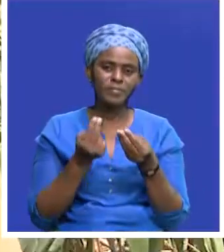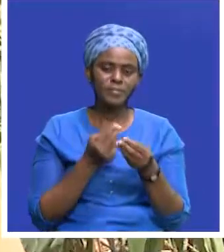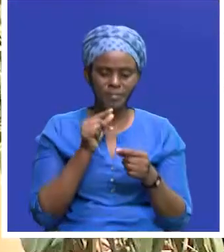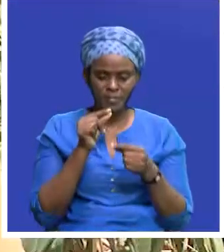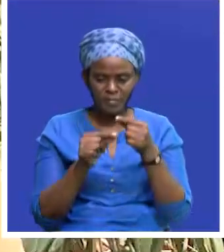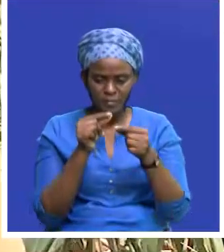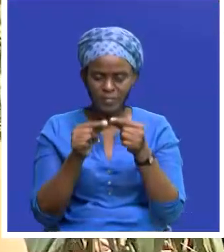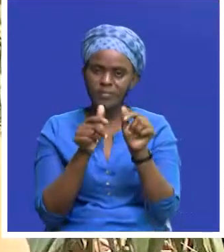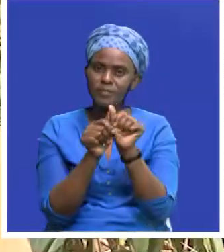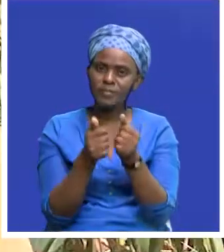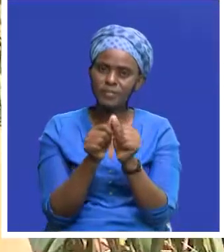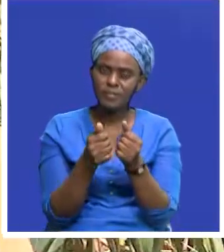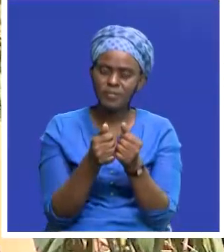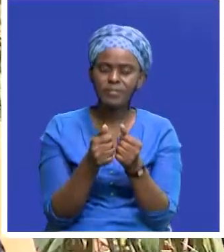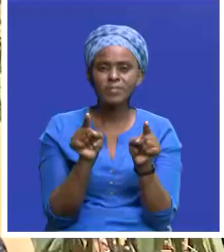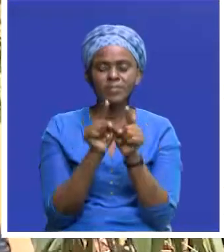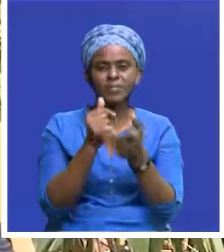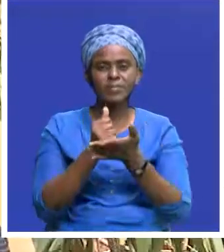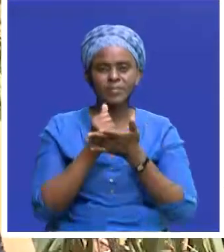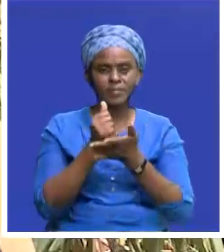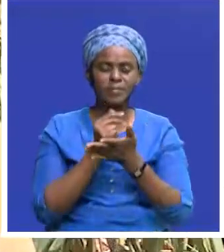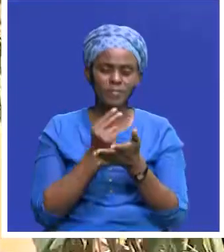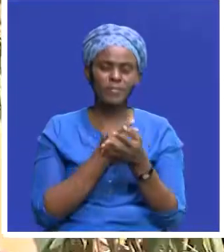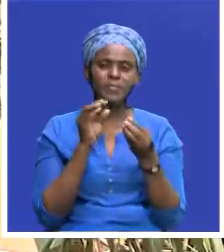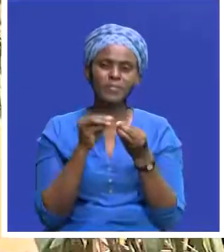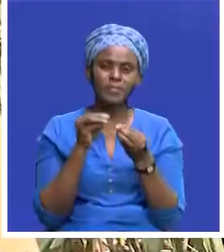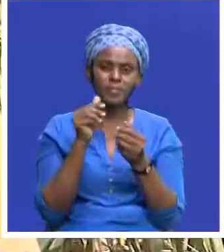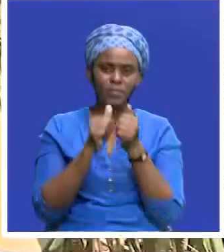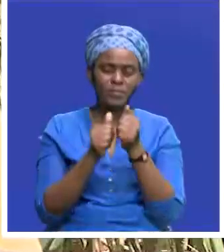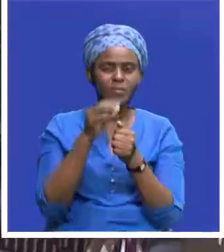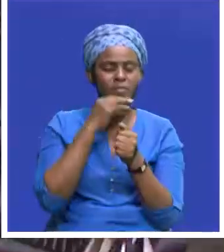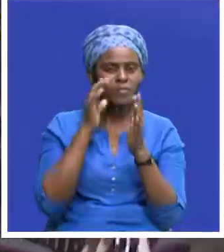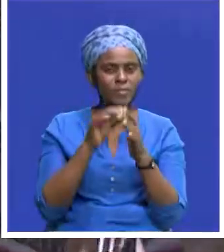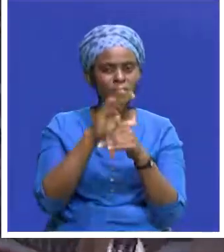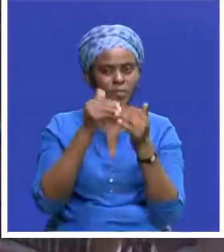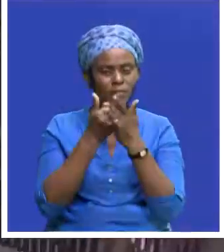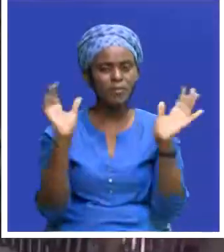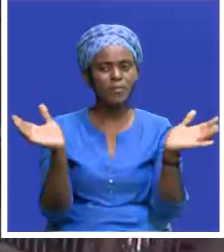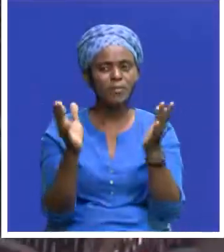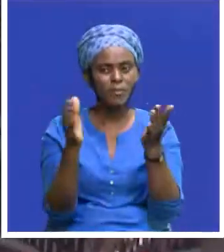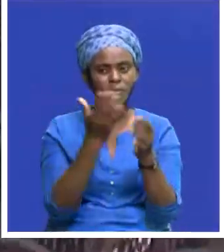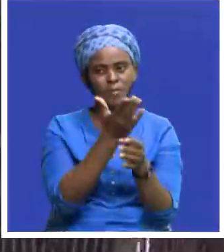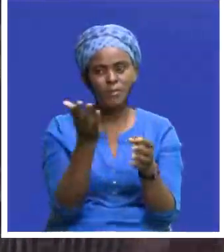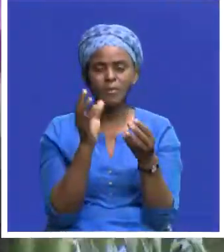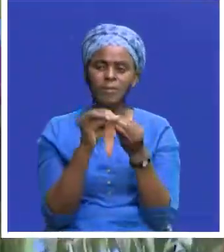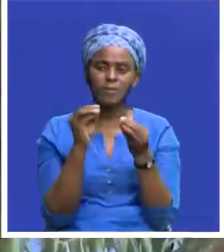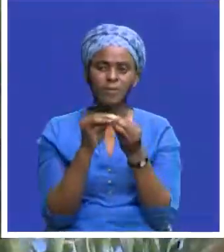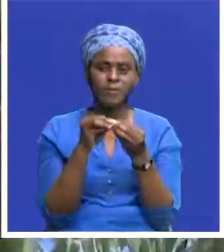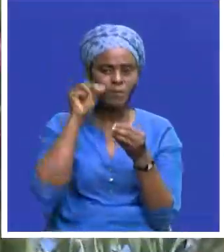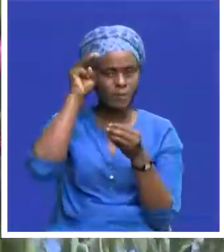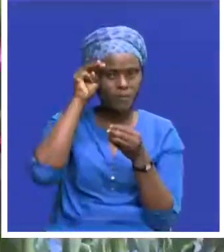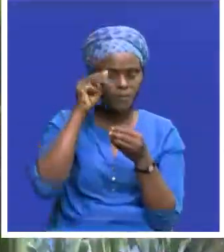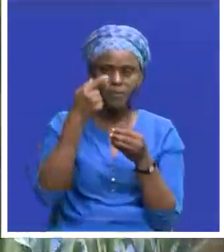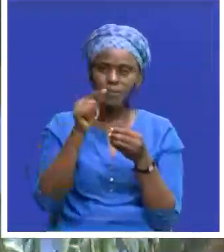maize as well as cowpea maize, to which farmers were encouraged to replant. The Minister of